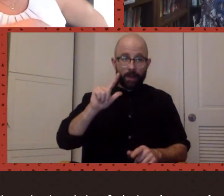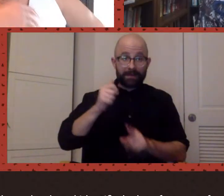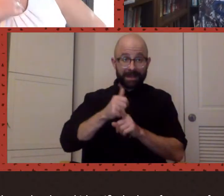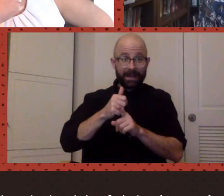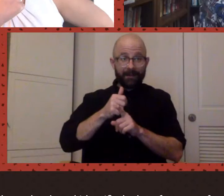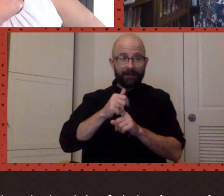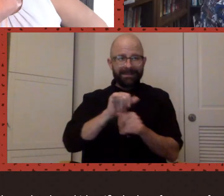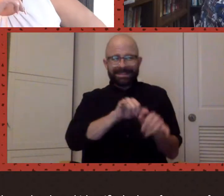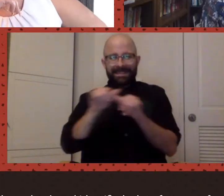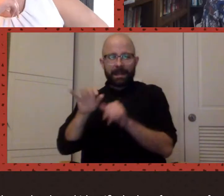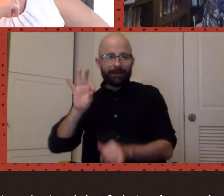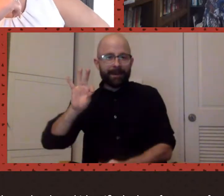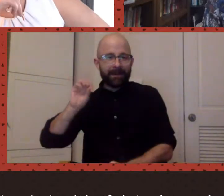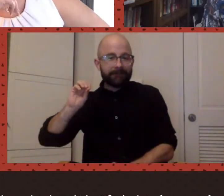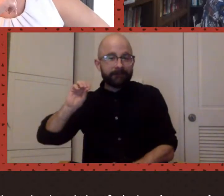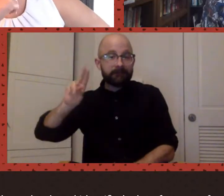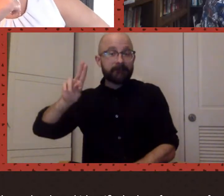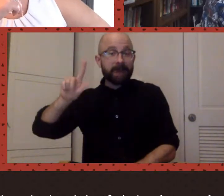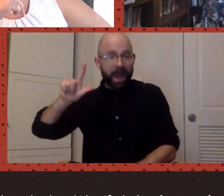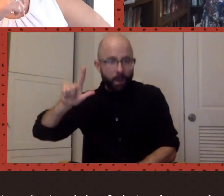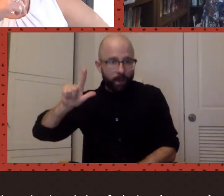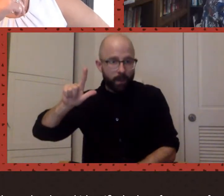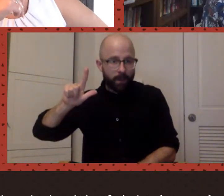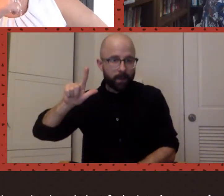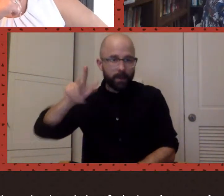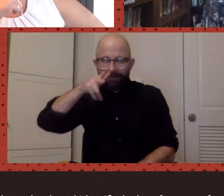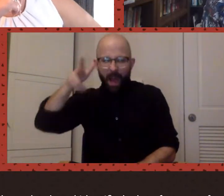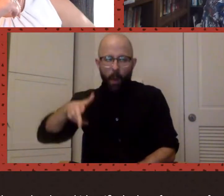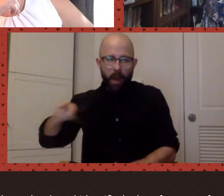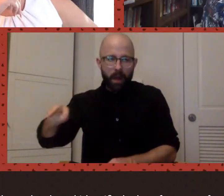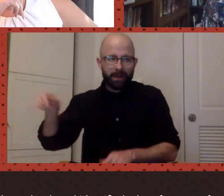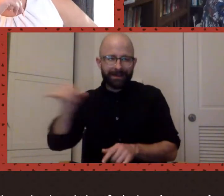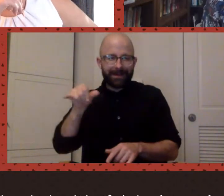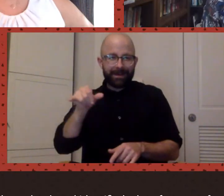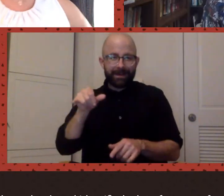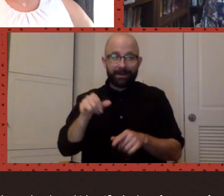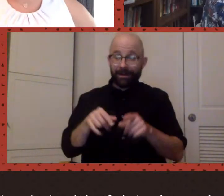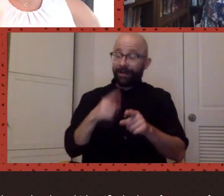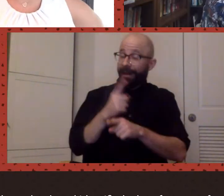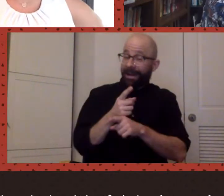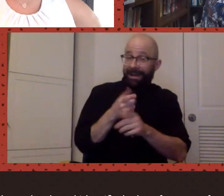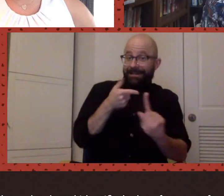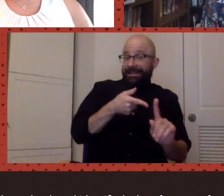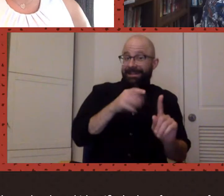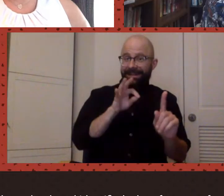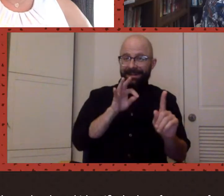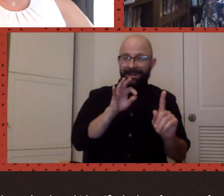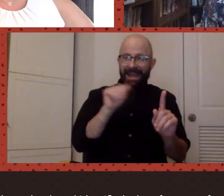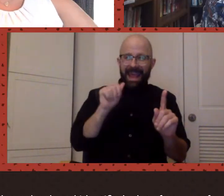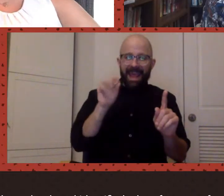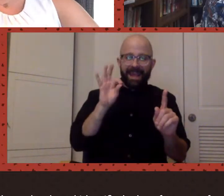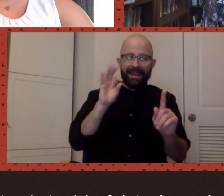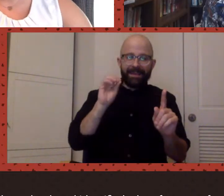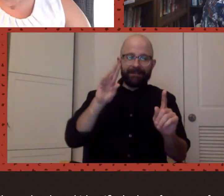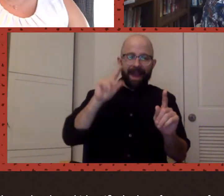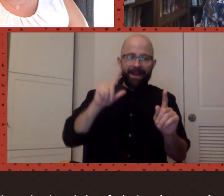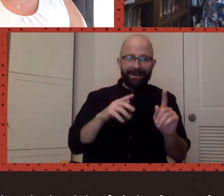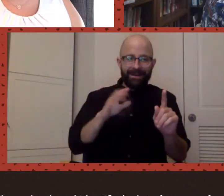right, exactly. Yeah. Mhm. Yeah. Yeah. It's a foul, Right. right? So yeah.